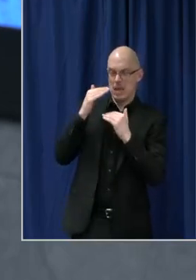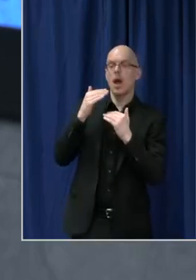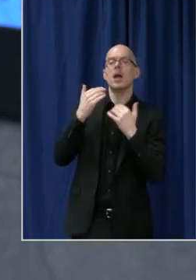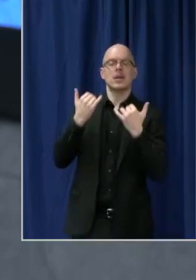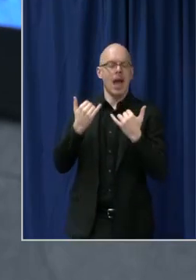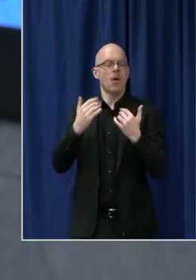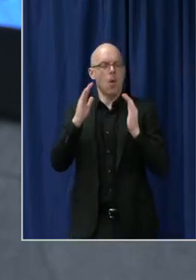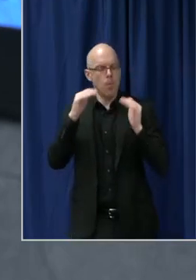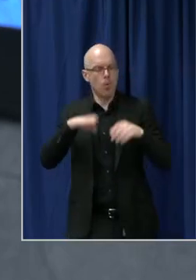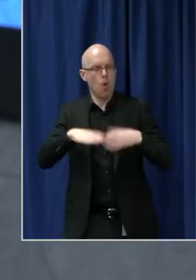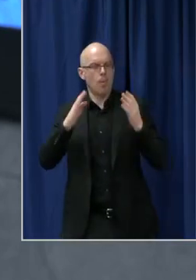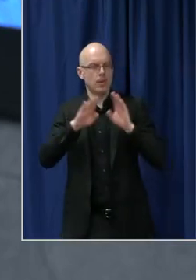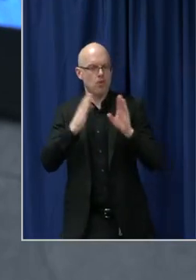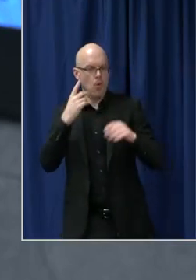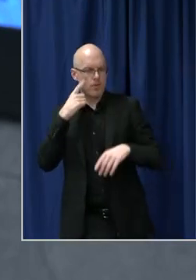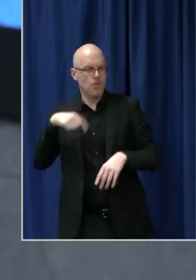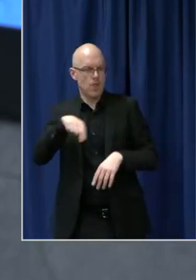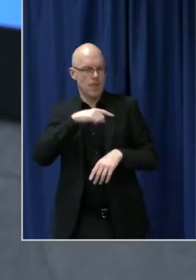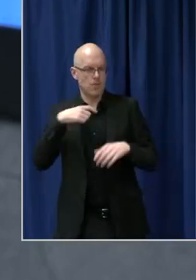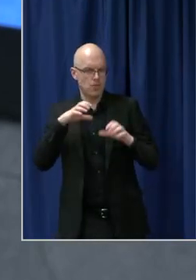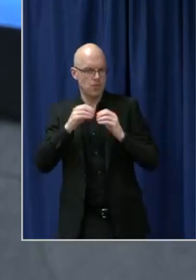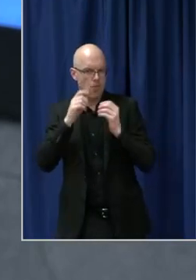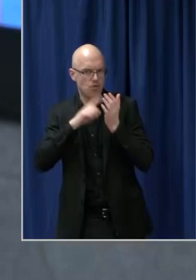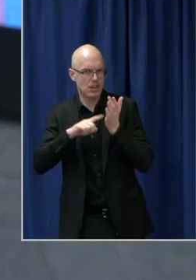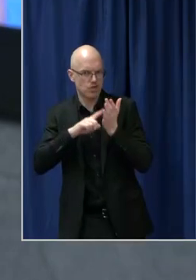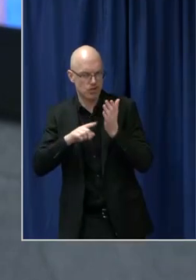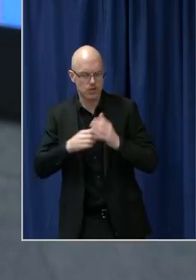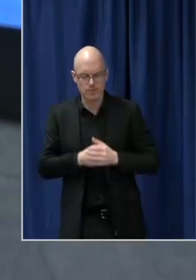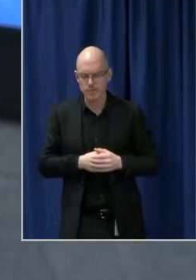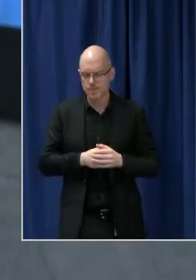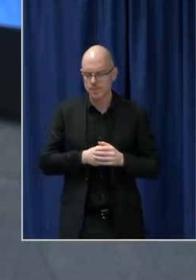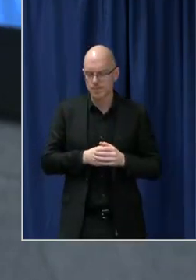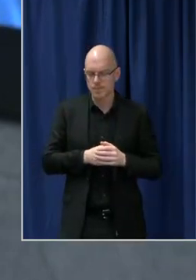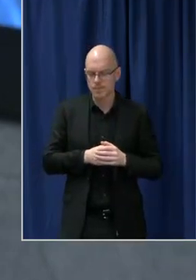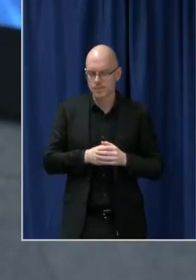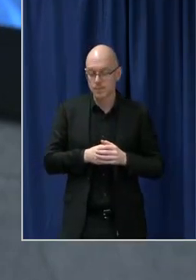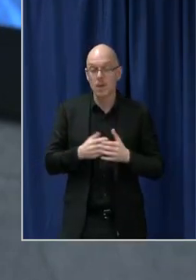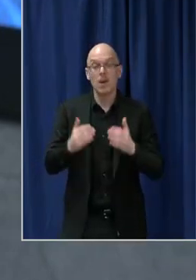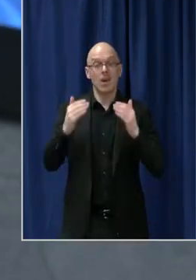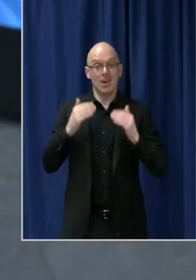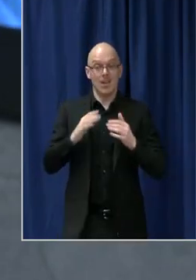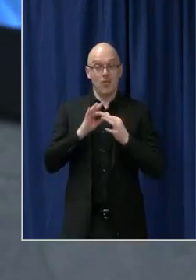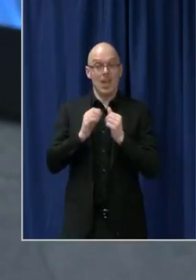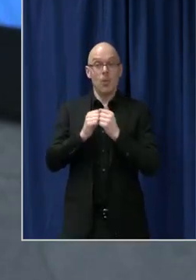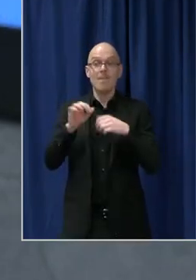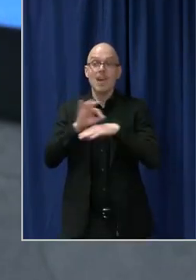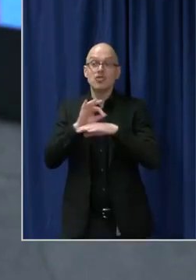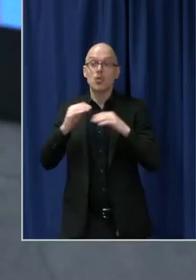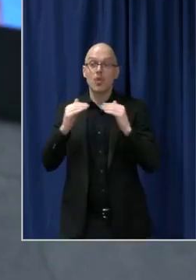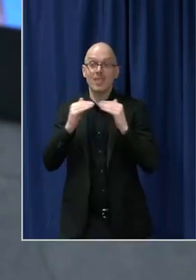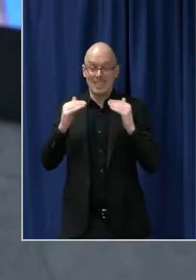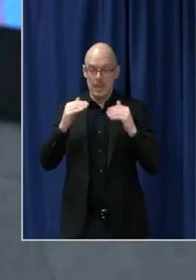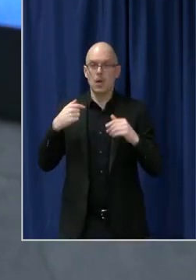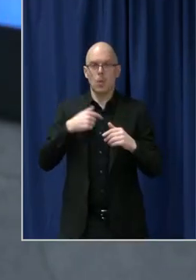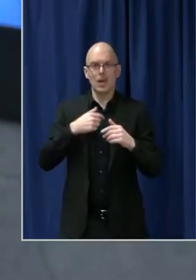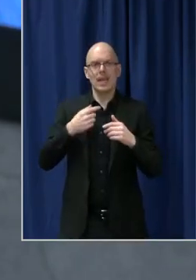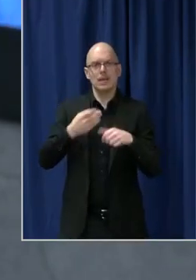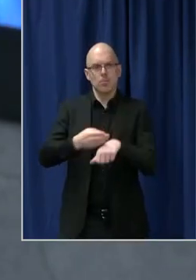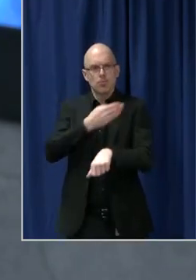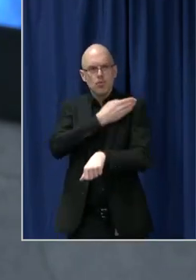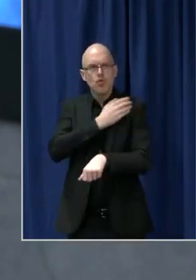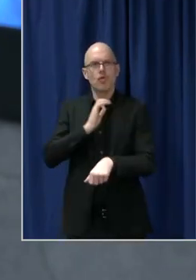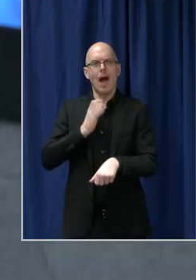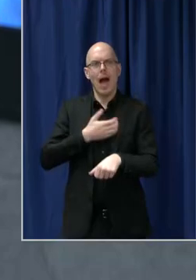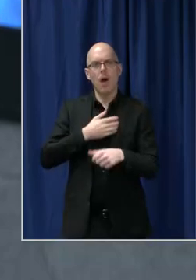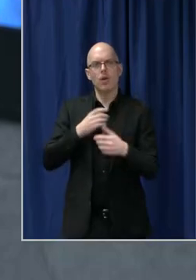equivalency, is what we focused on. I'm proud to say that we revised our allowable cross criteria to allow the